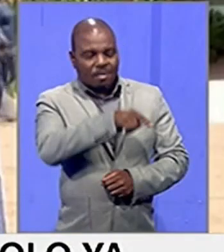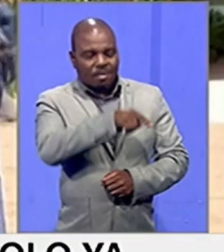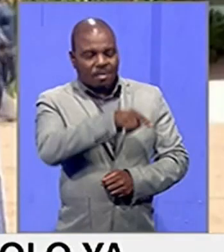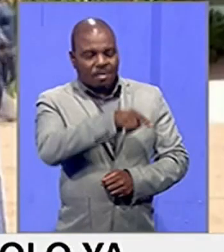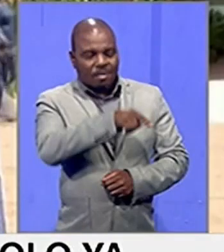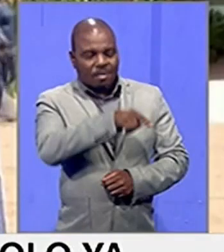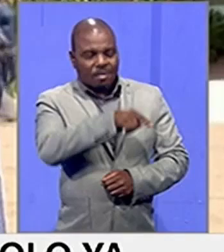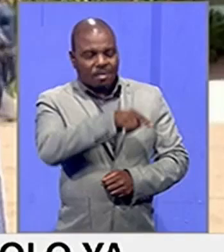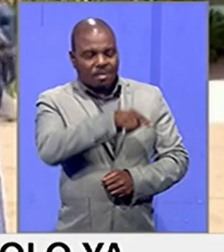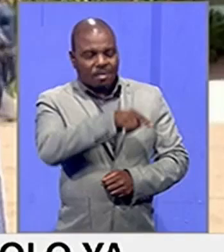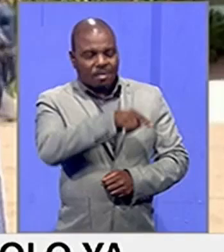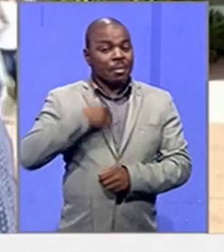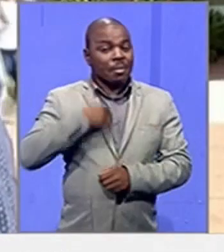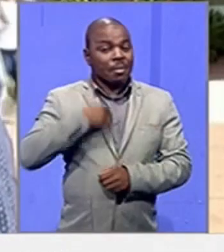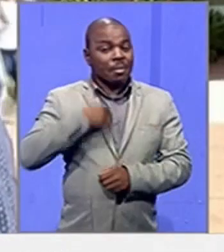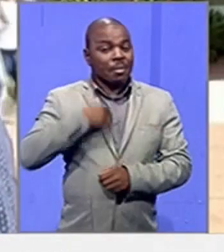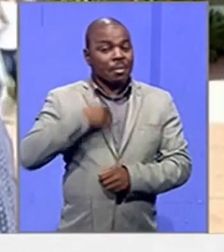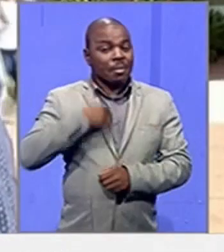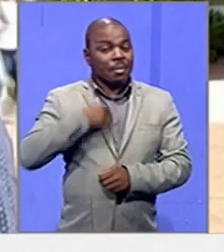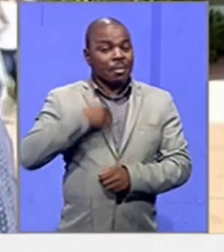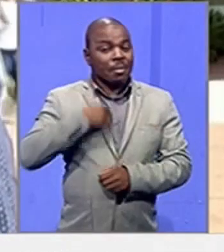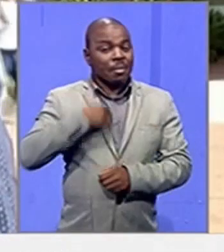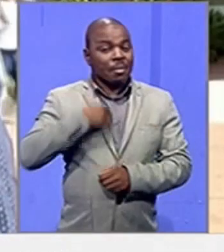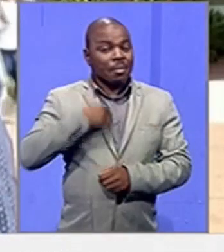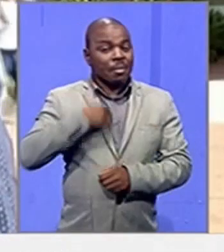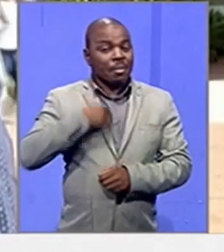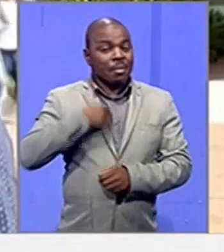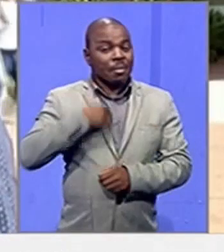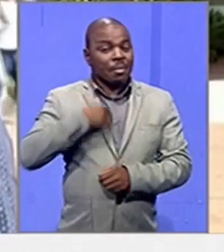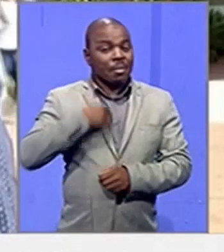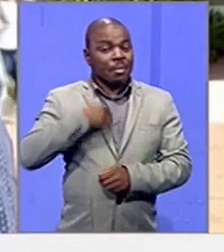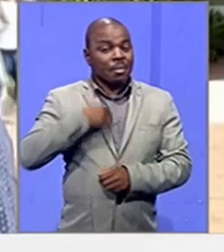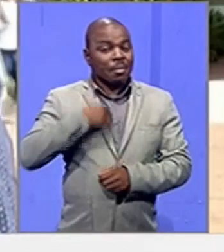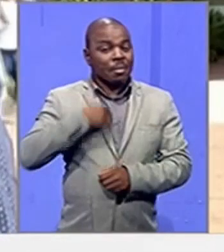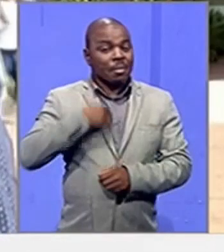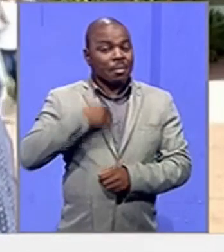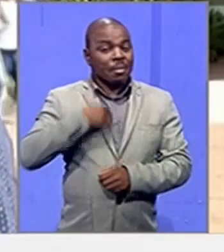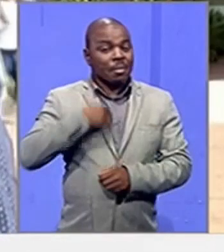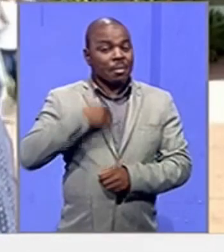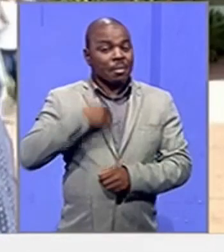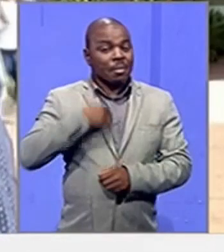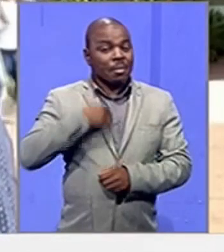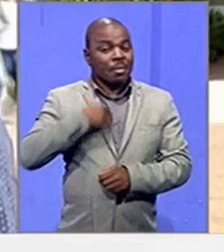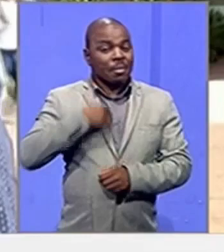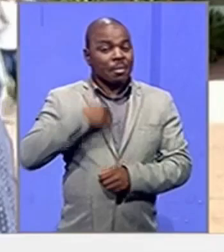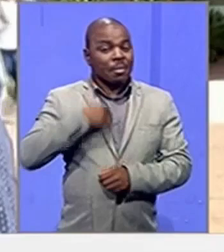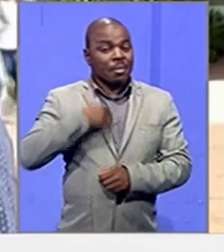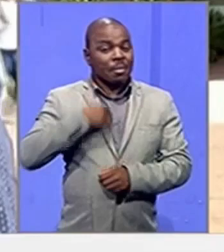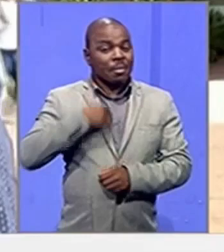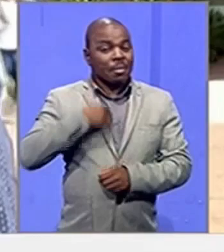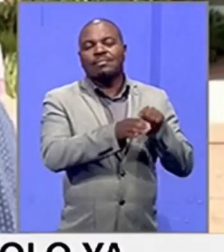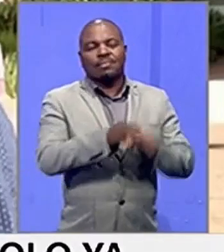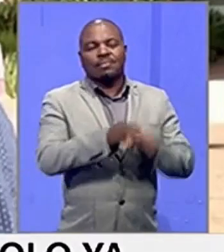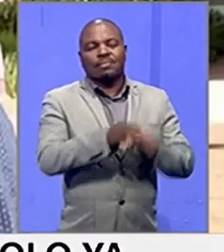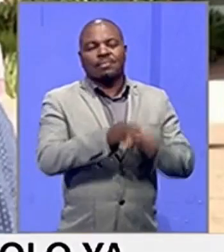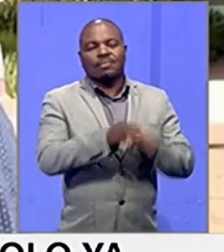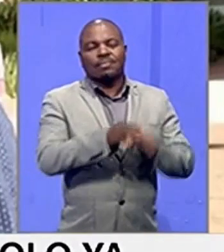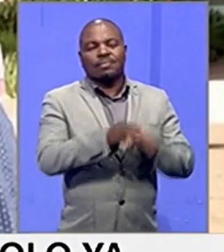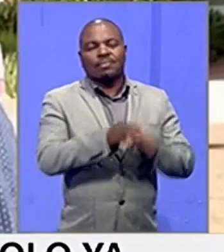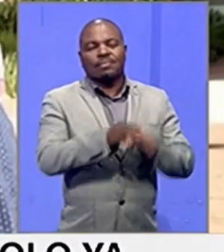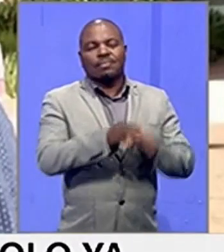ona wa Mangaung ke bothata bo ileng hore bo bakilwe ke mokga ona wa the African National Congress hobane ba